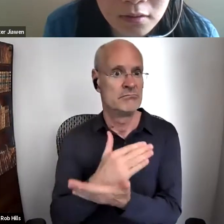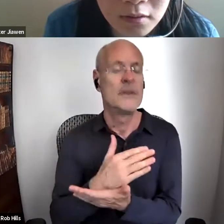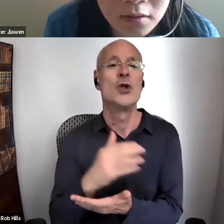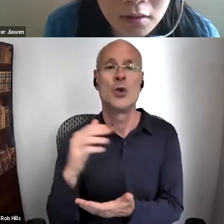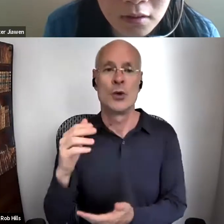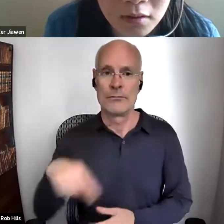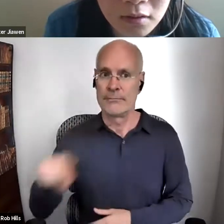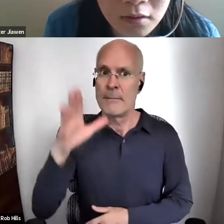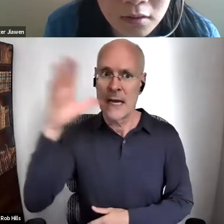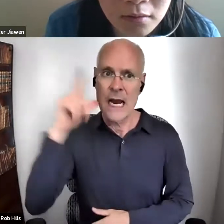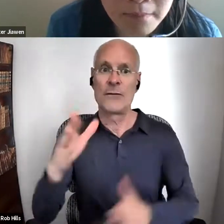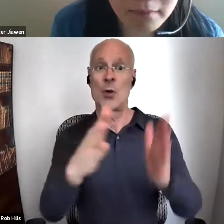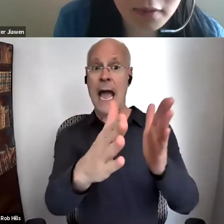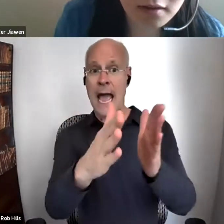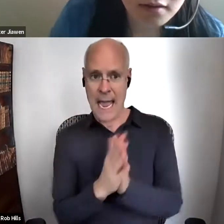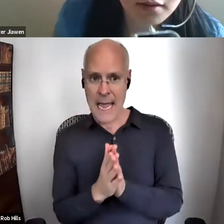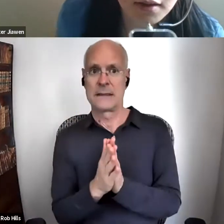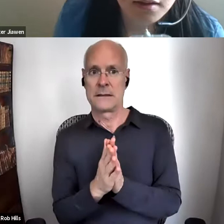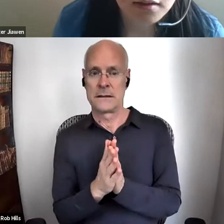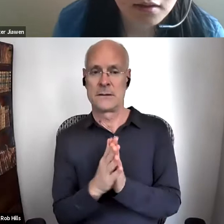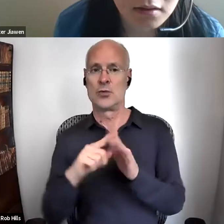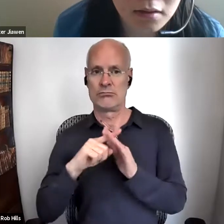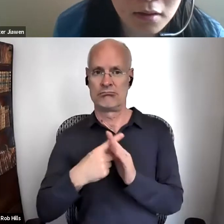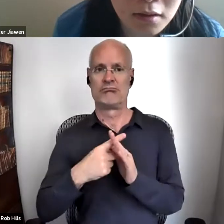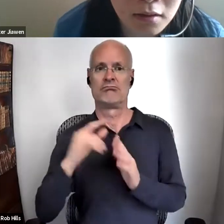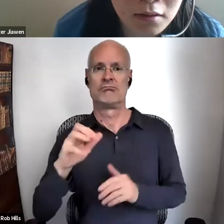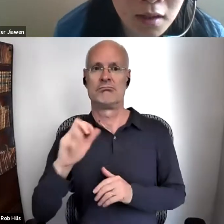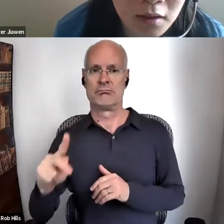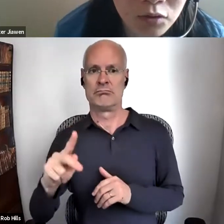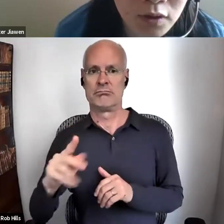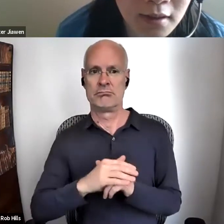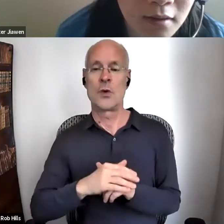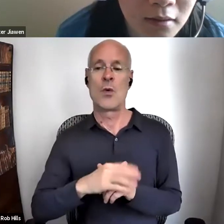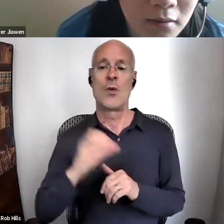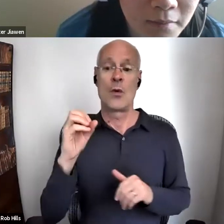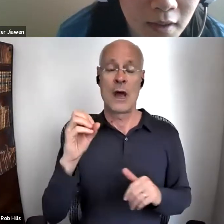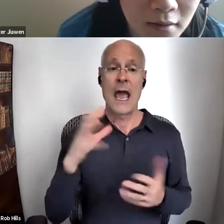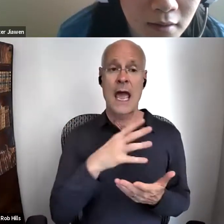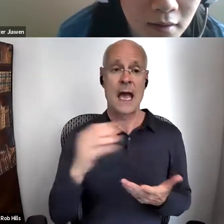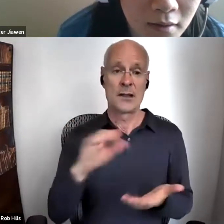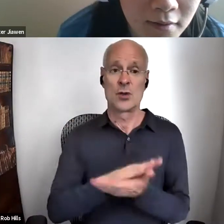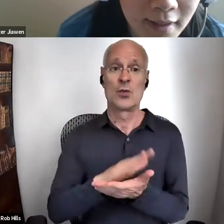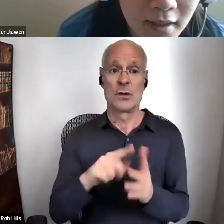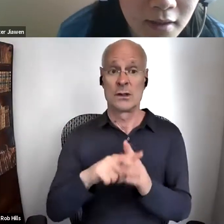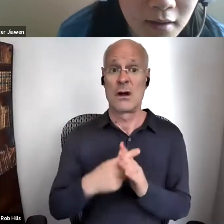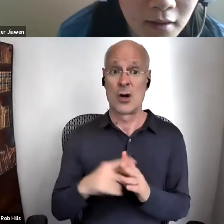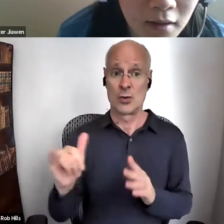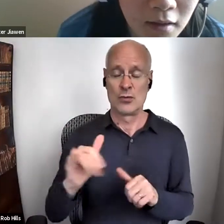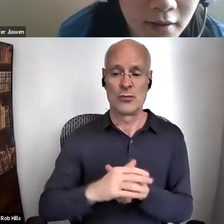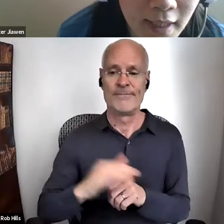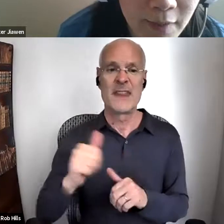something that should happen and is initiated by the school. So on the front page of your child's